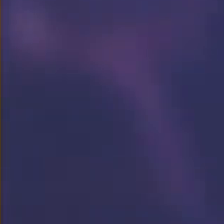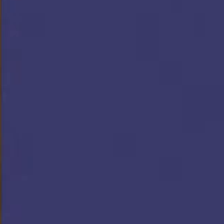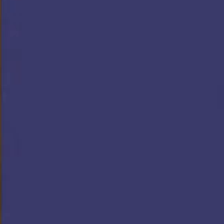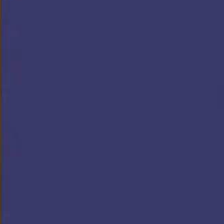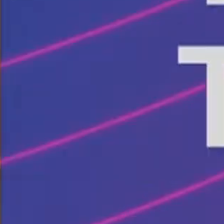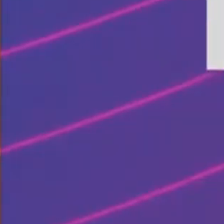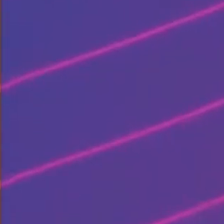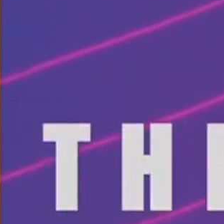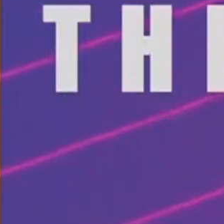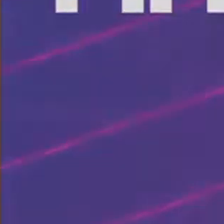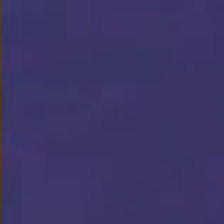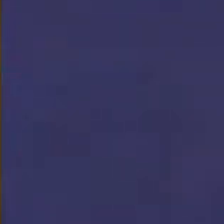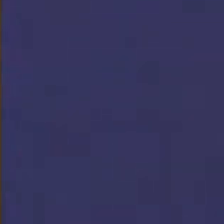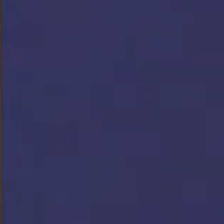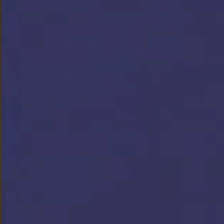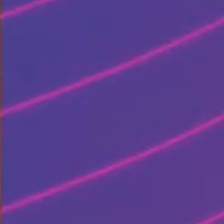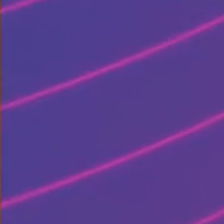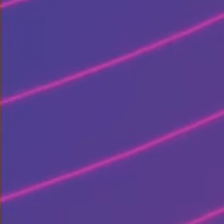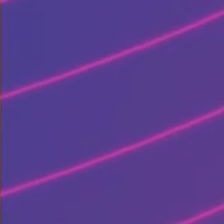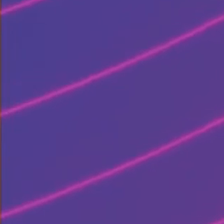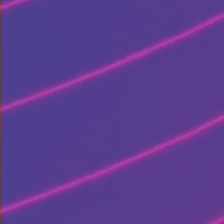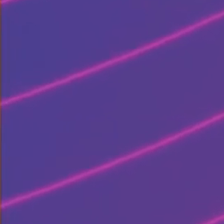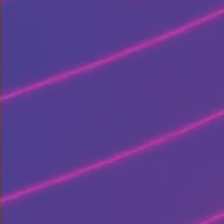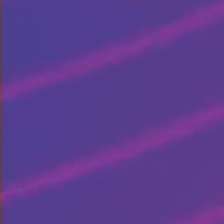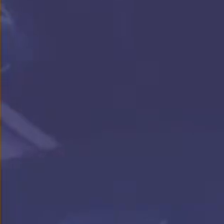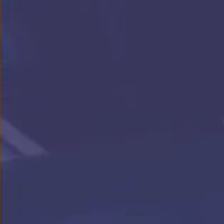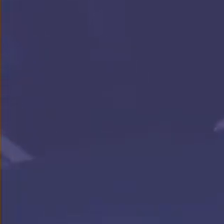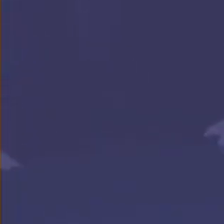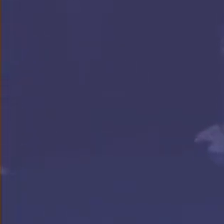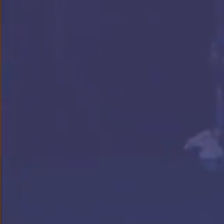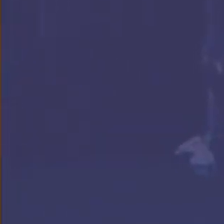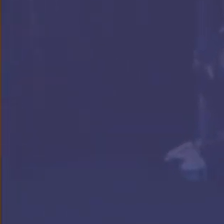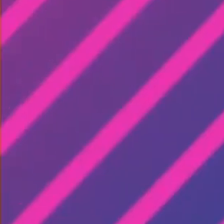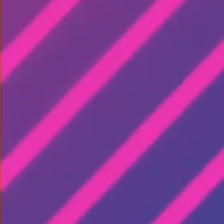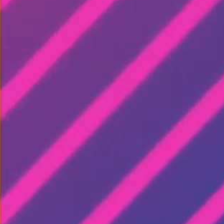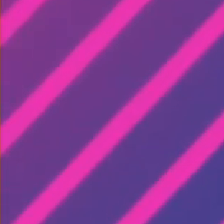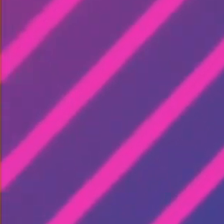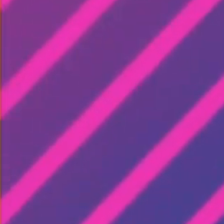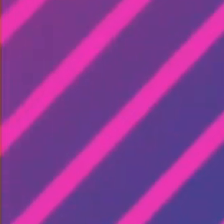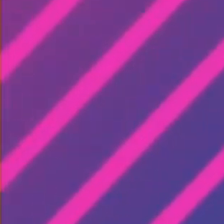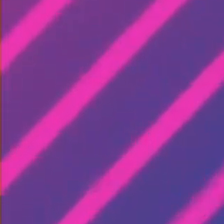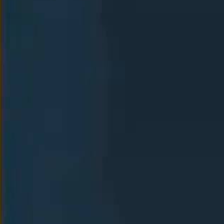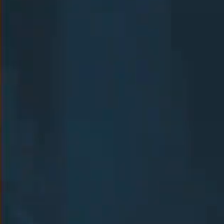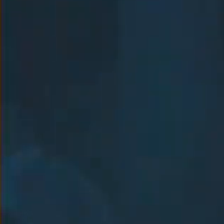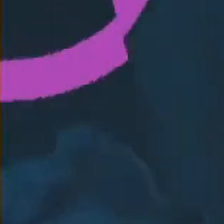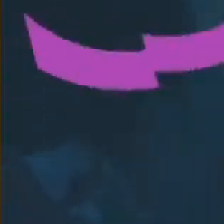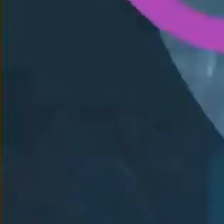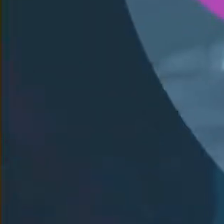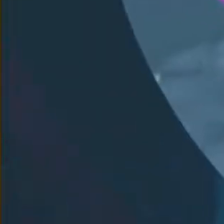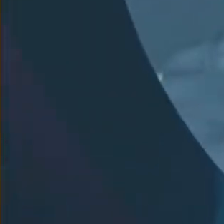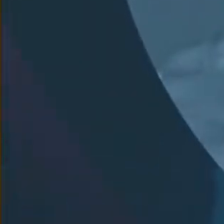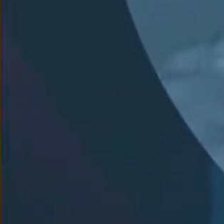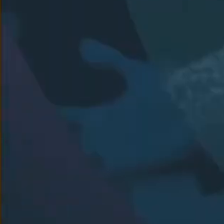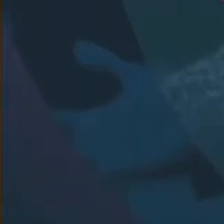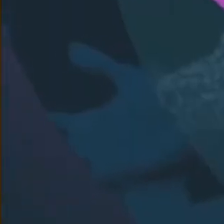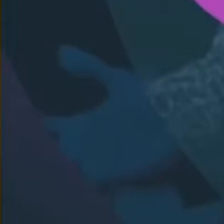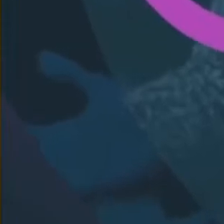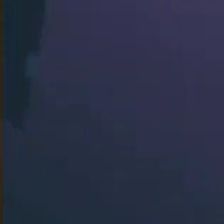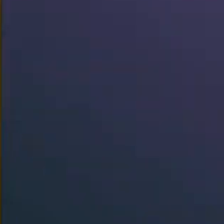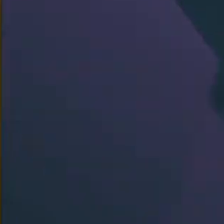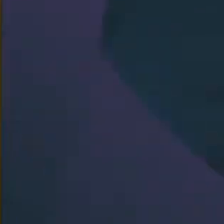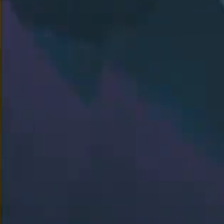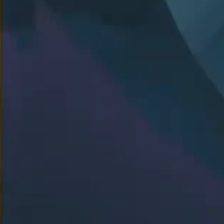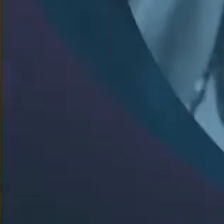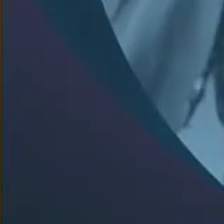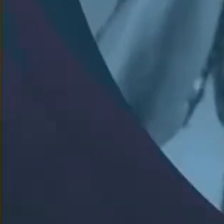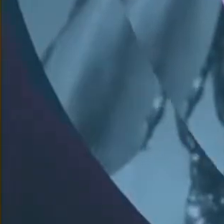performances from the Monarchs, the Kings and Queens of Kaiso. Backed by JSP Band. Coming to the stage, Chalk Dust. All-Rounder, Devon